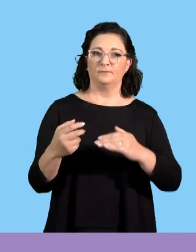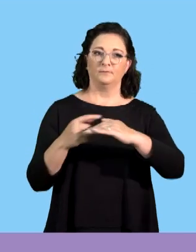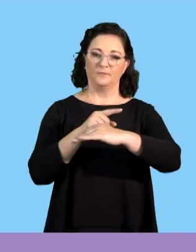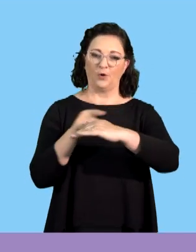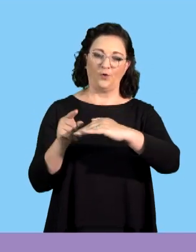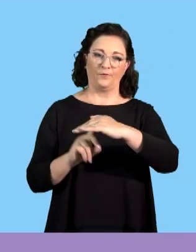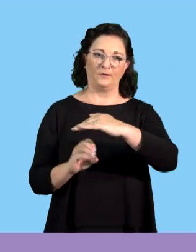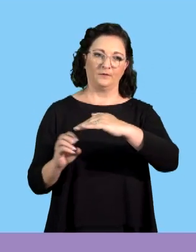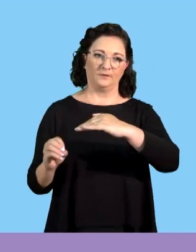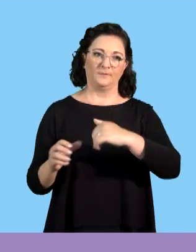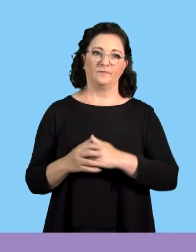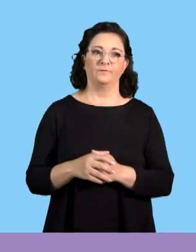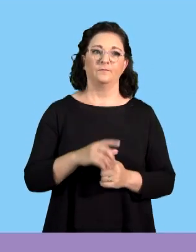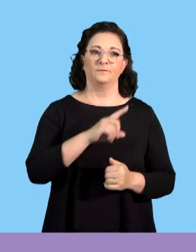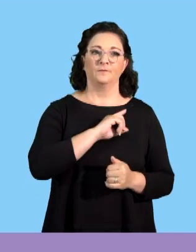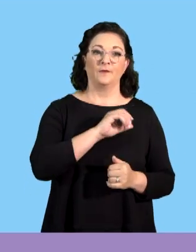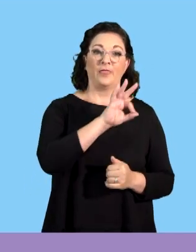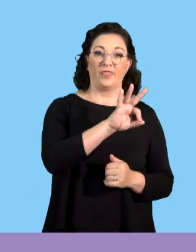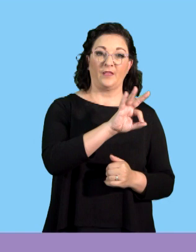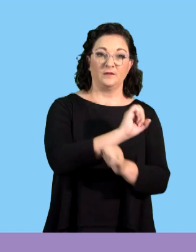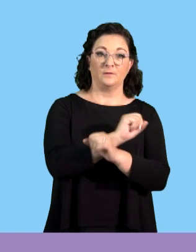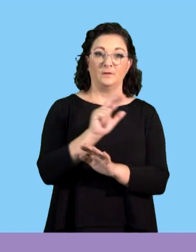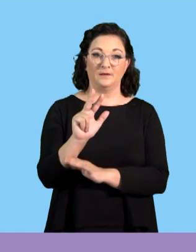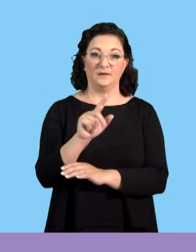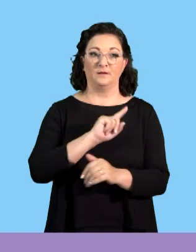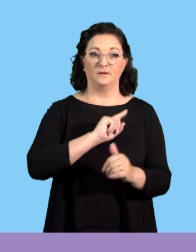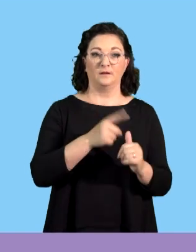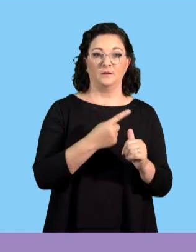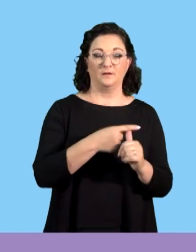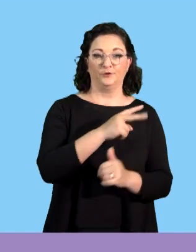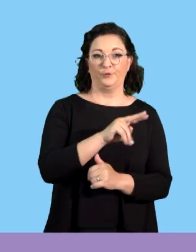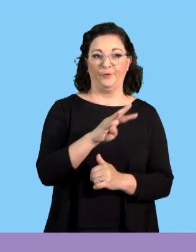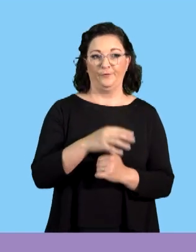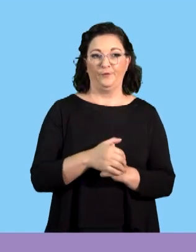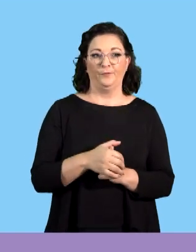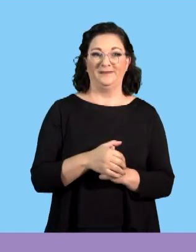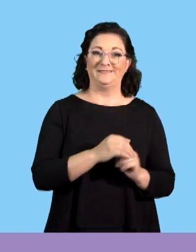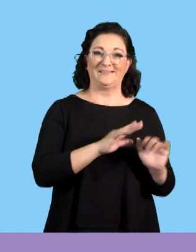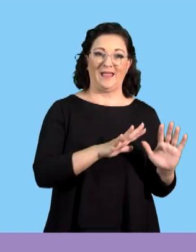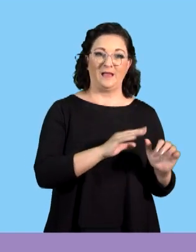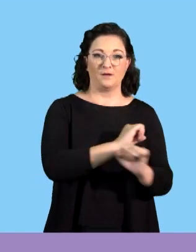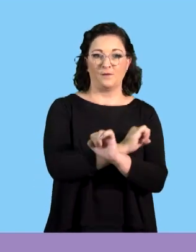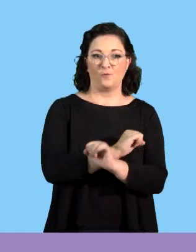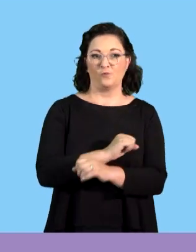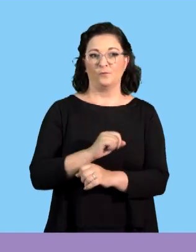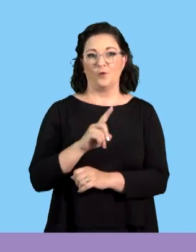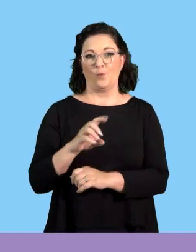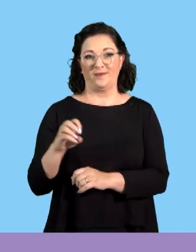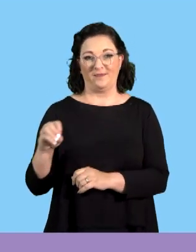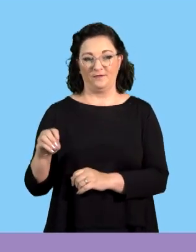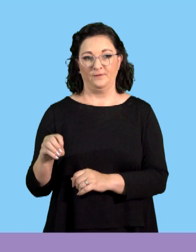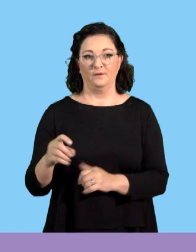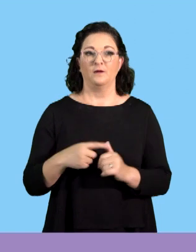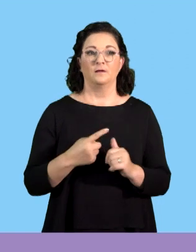then multiply common fractions. 3 multiplied by 8 should give you 24. And then we have 10 multiplied